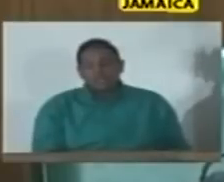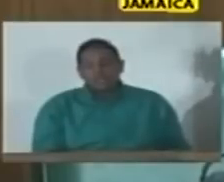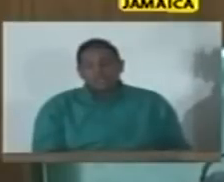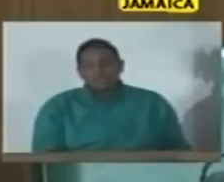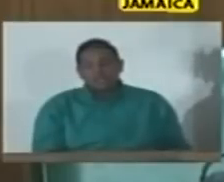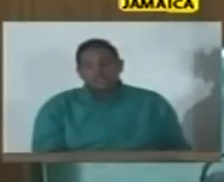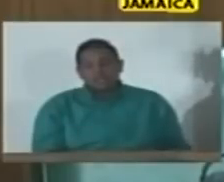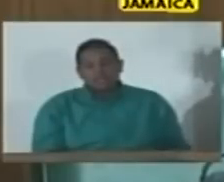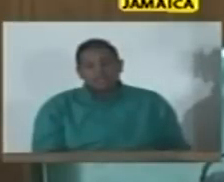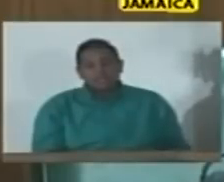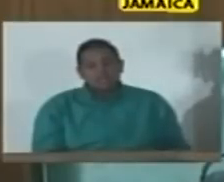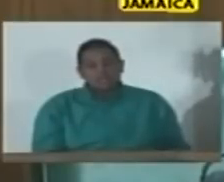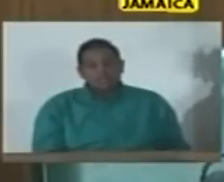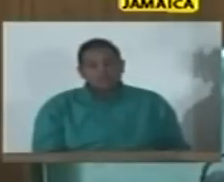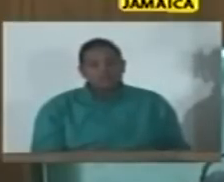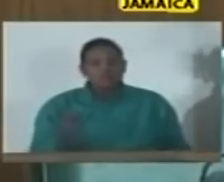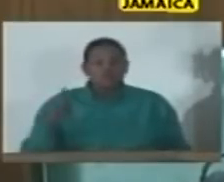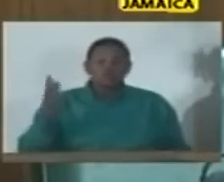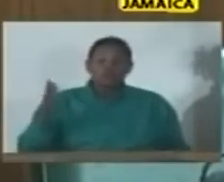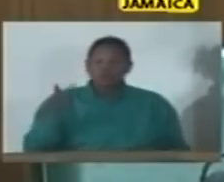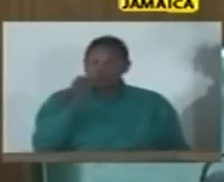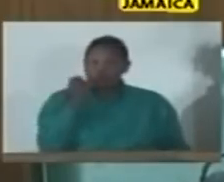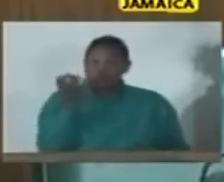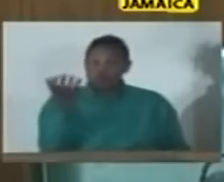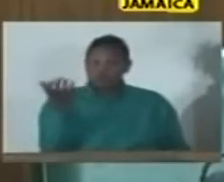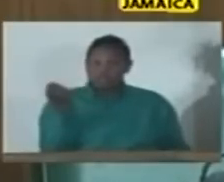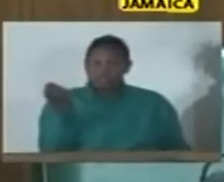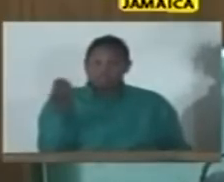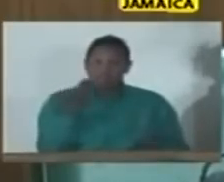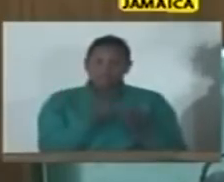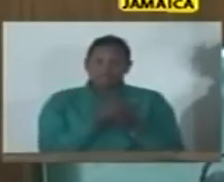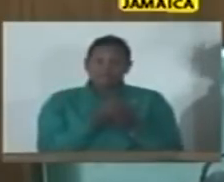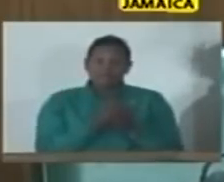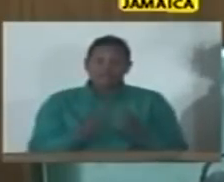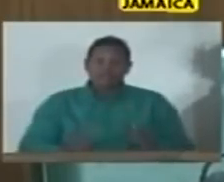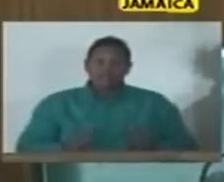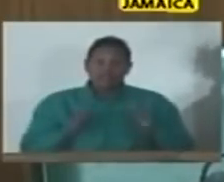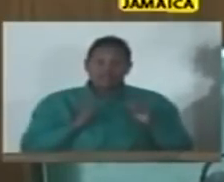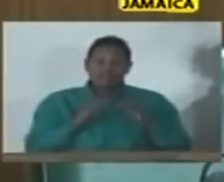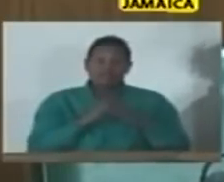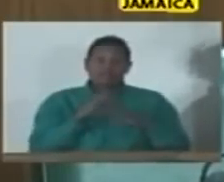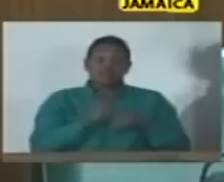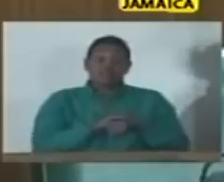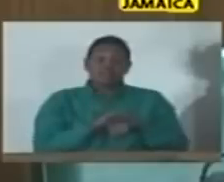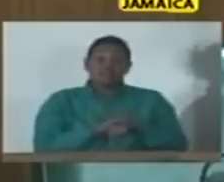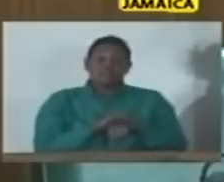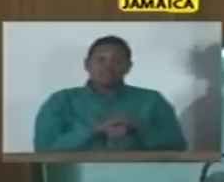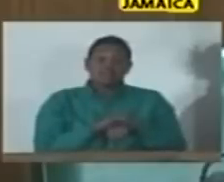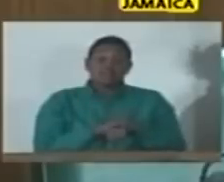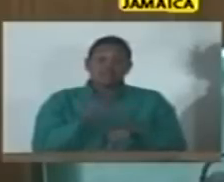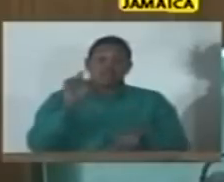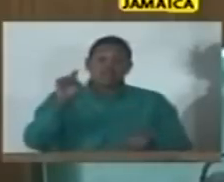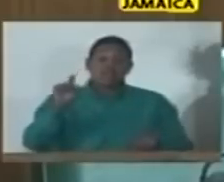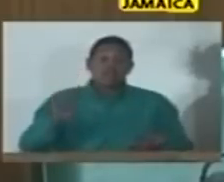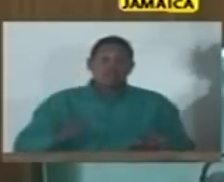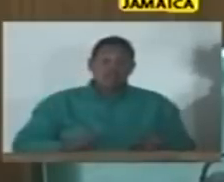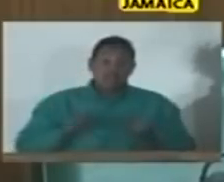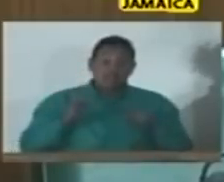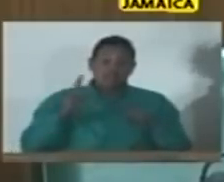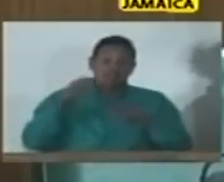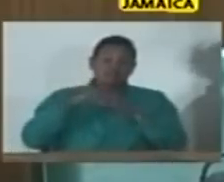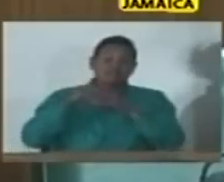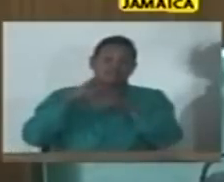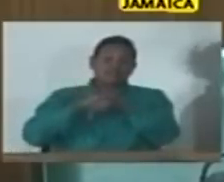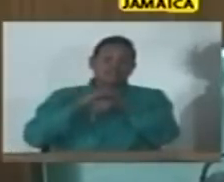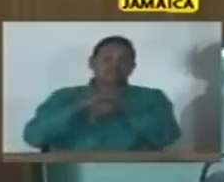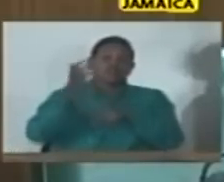the beneficiary of the trust lived in England, had to live in England to get the